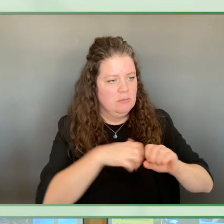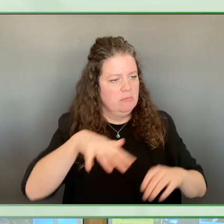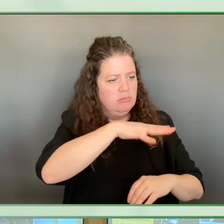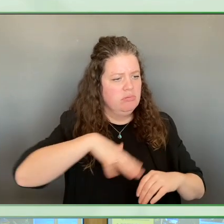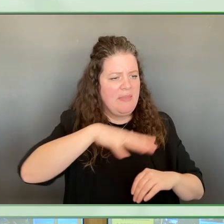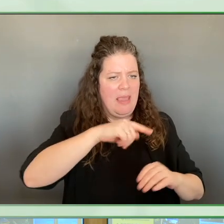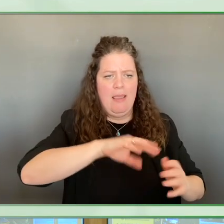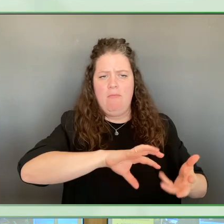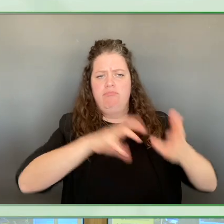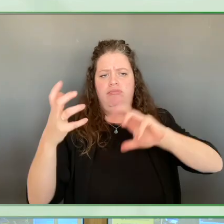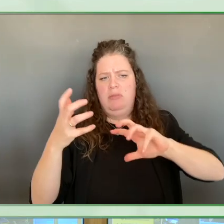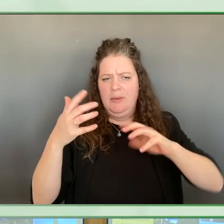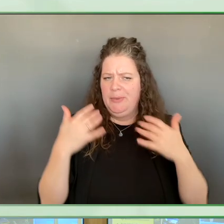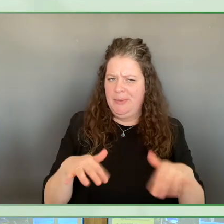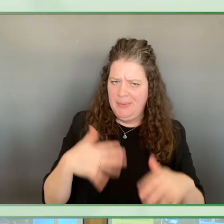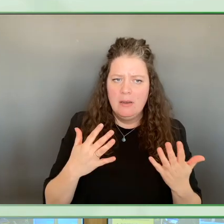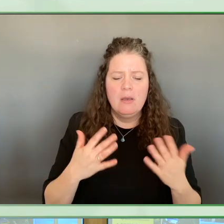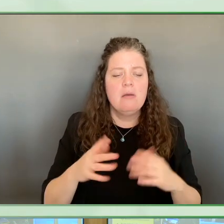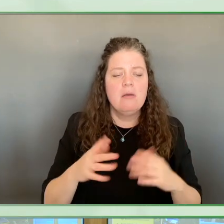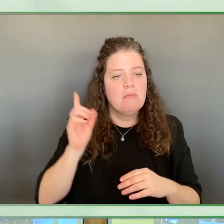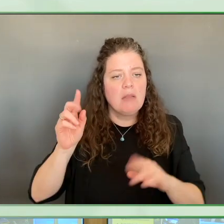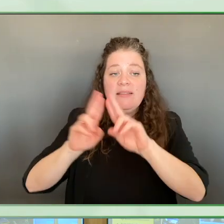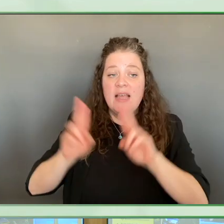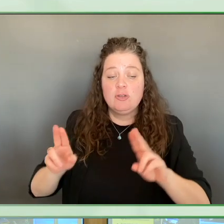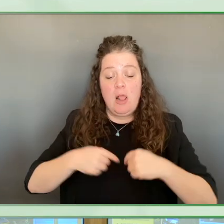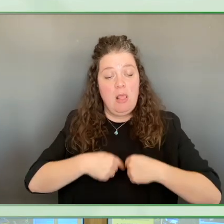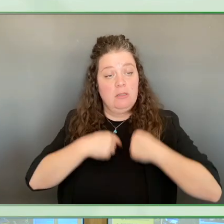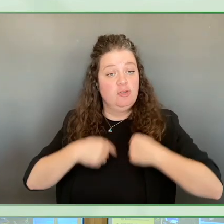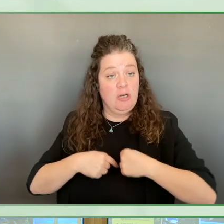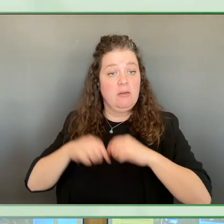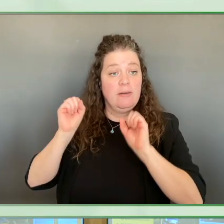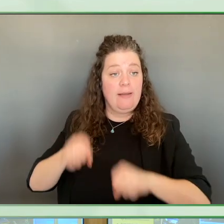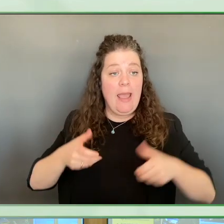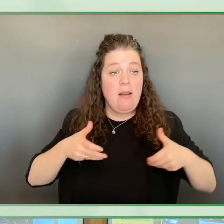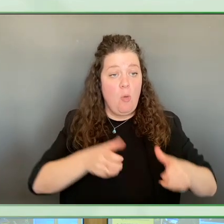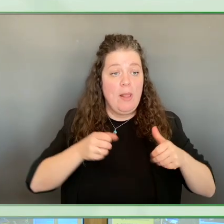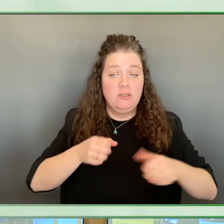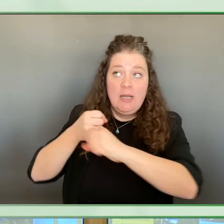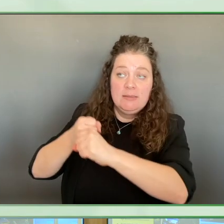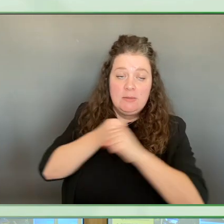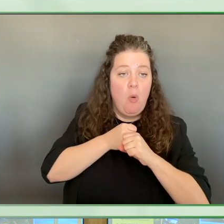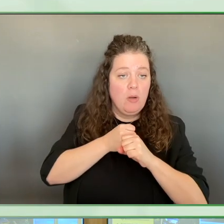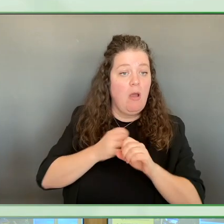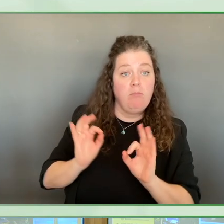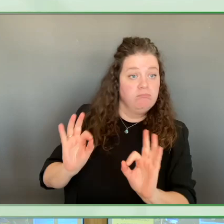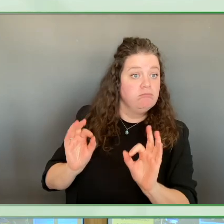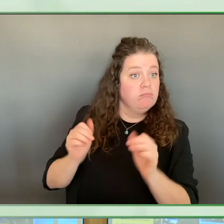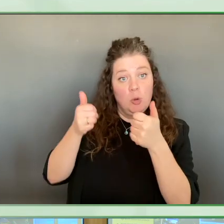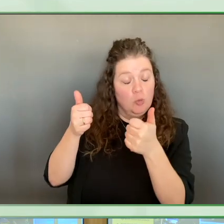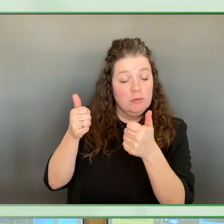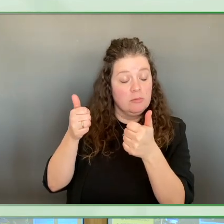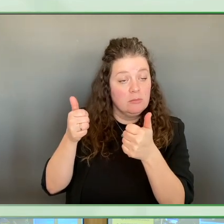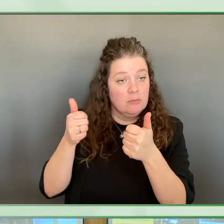against international charities supporting wheelchair provision or provision of any other assistive devices. I am